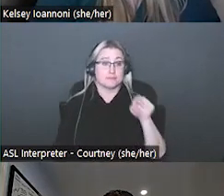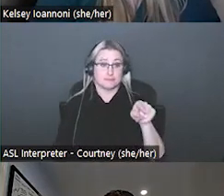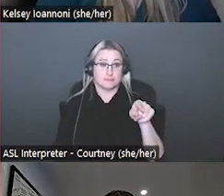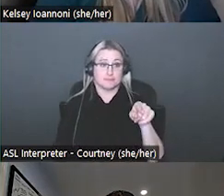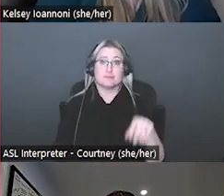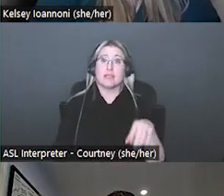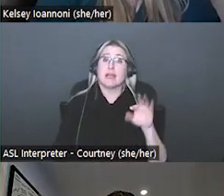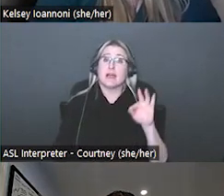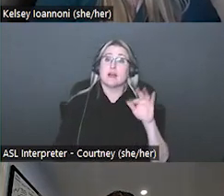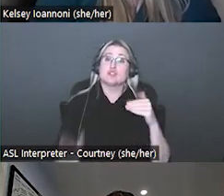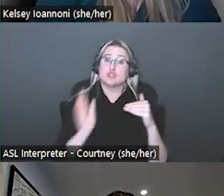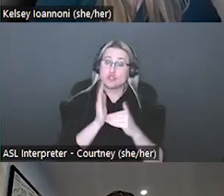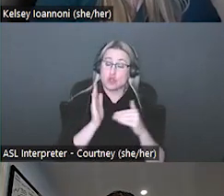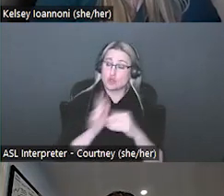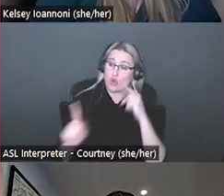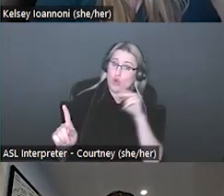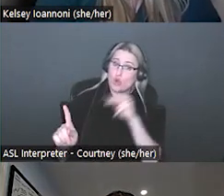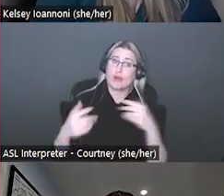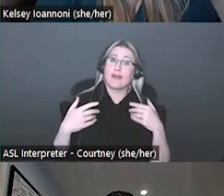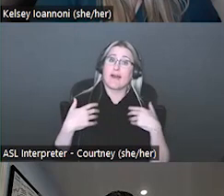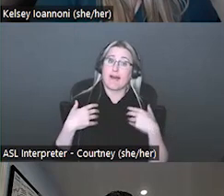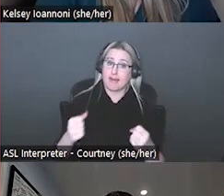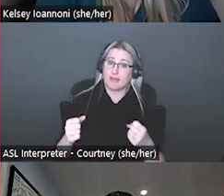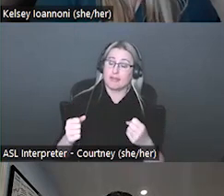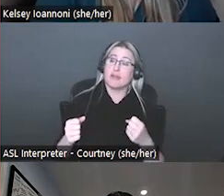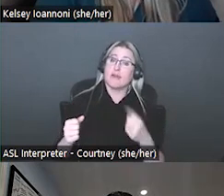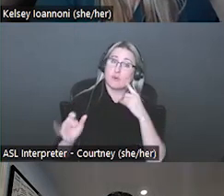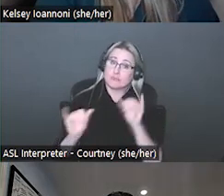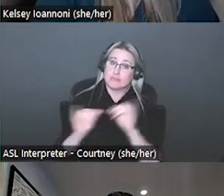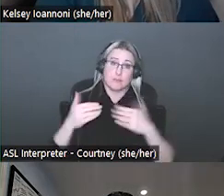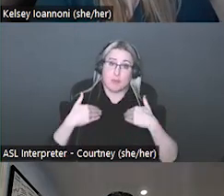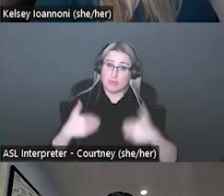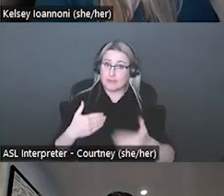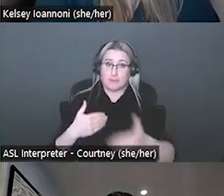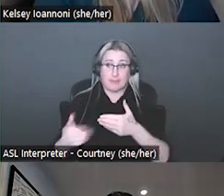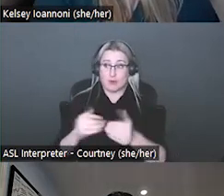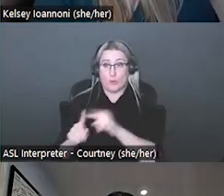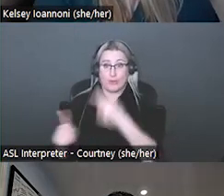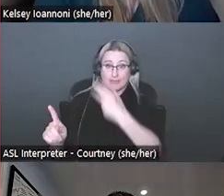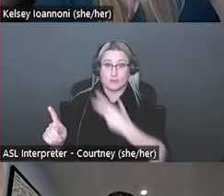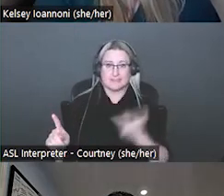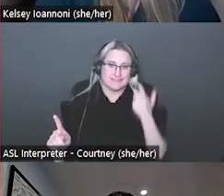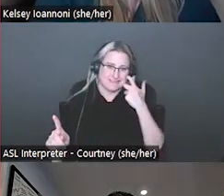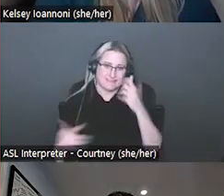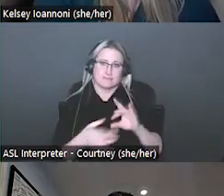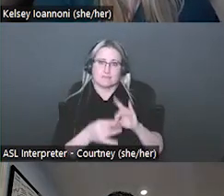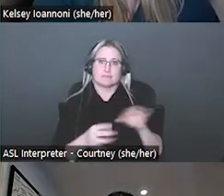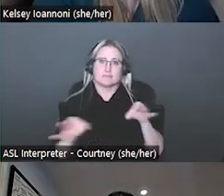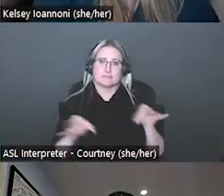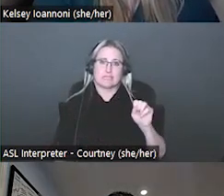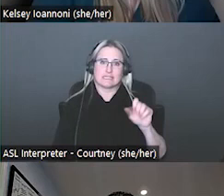attribute fat patients' health and their concerns to the size of their body, regardless of the actual concern, like what we just discussed with